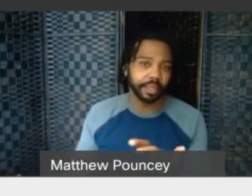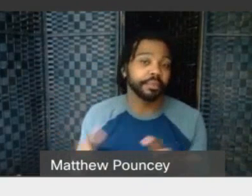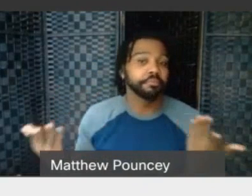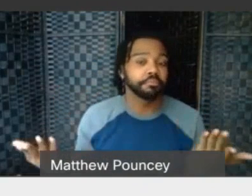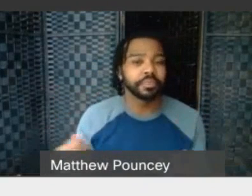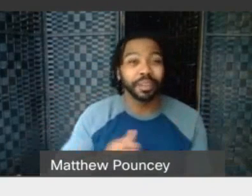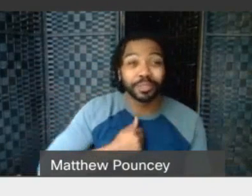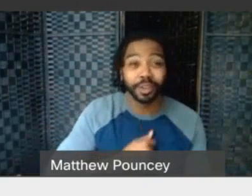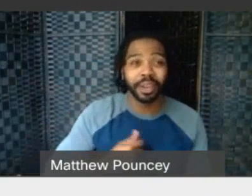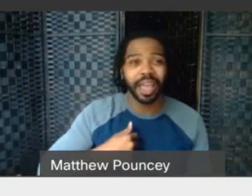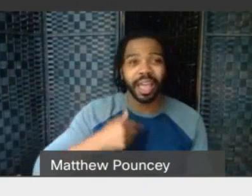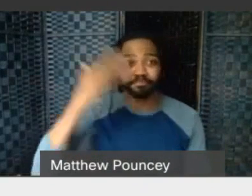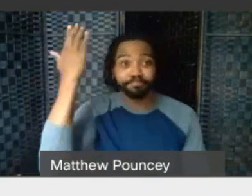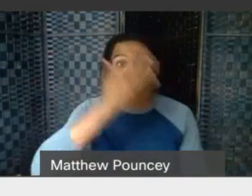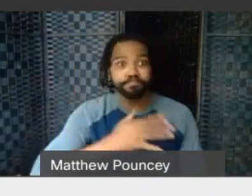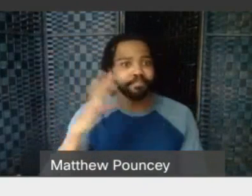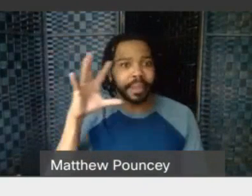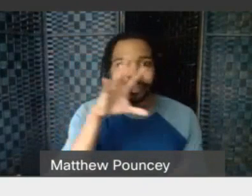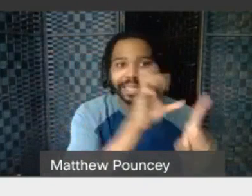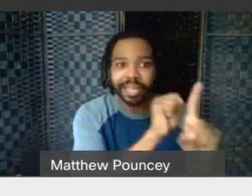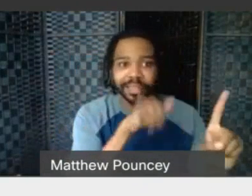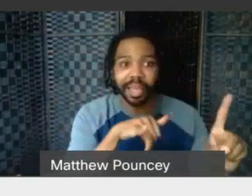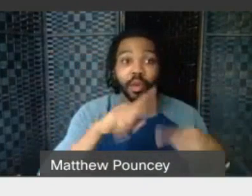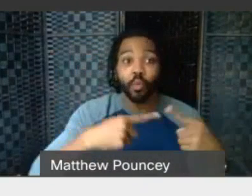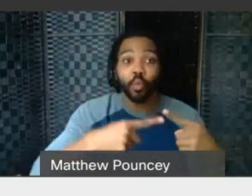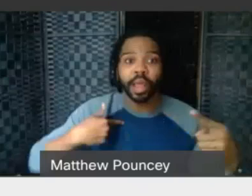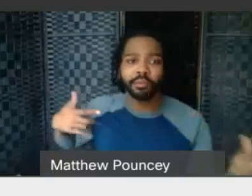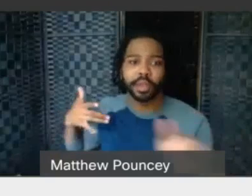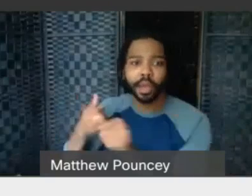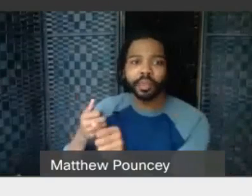I'm sorry that I didn't catch that when I was updating my data.